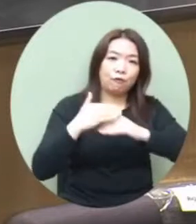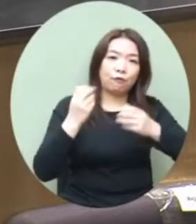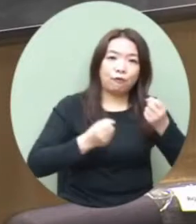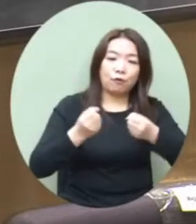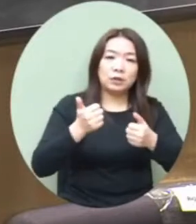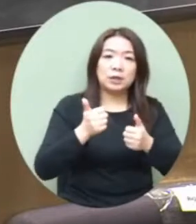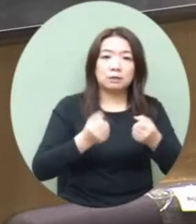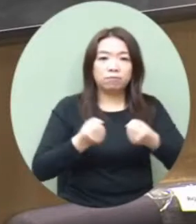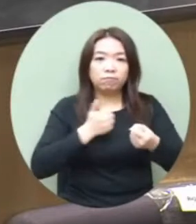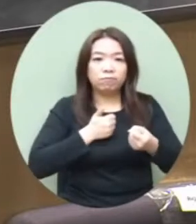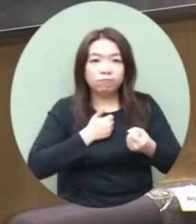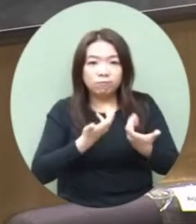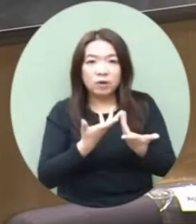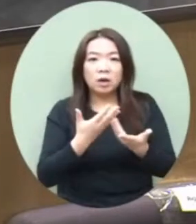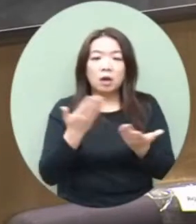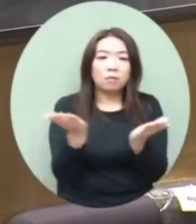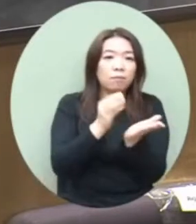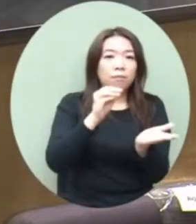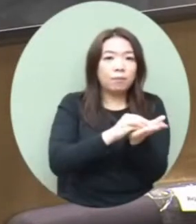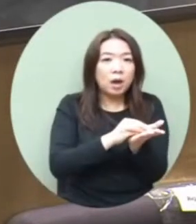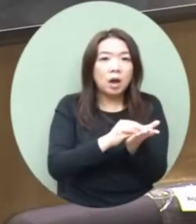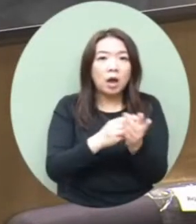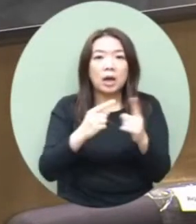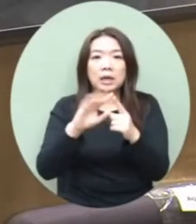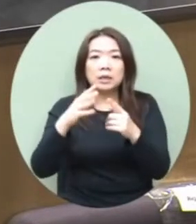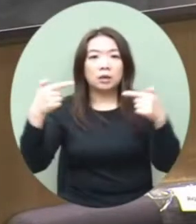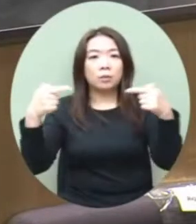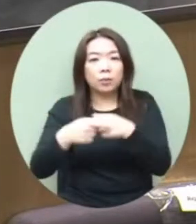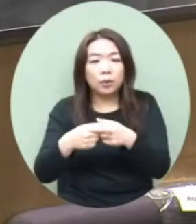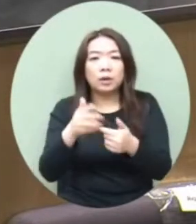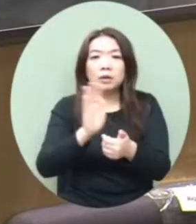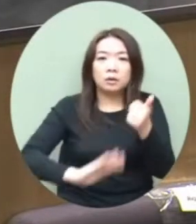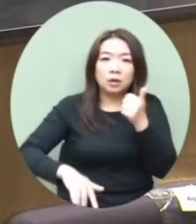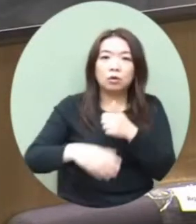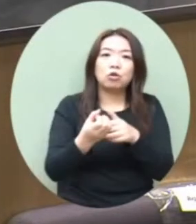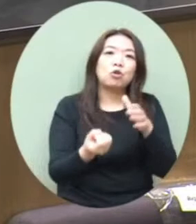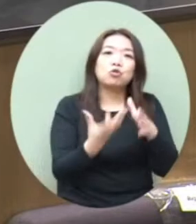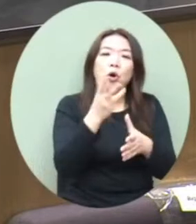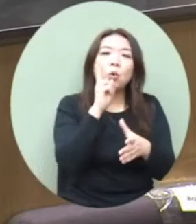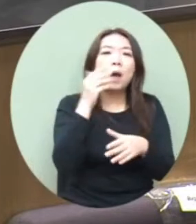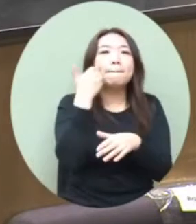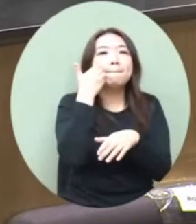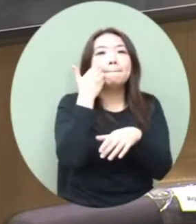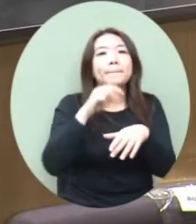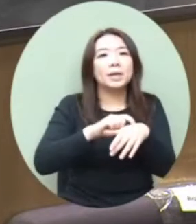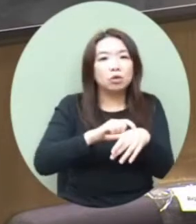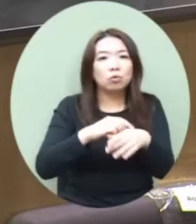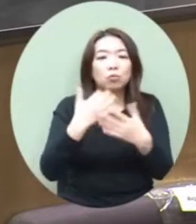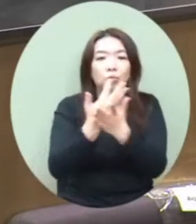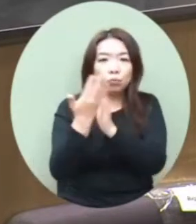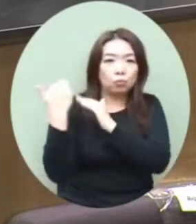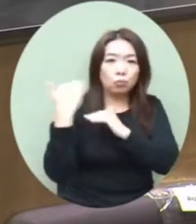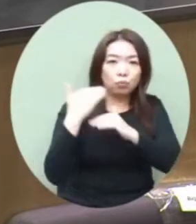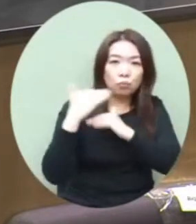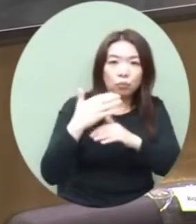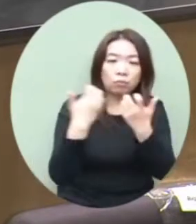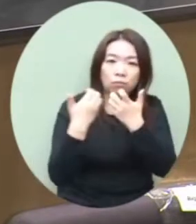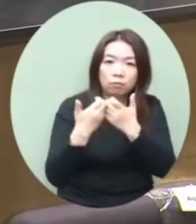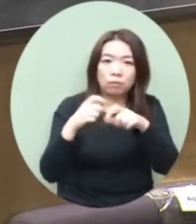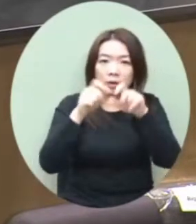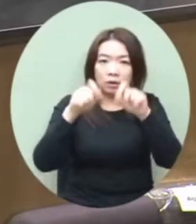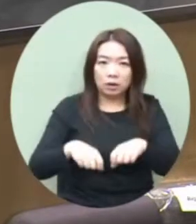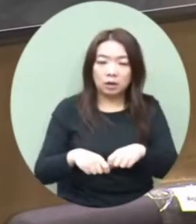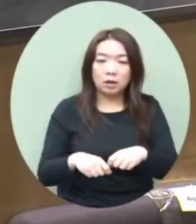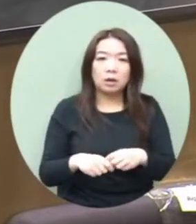logistics arrangements across boundary, how do you tackle the problem? Because some truck drivers are confirmed, and